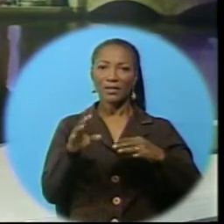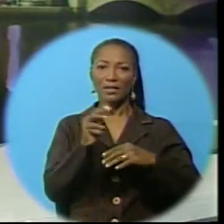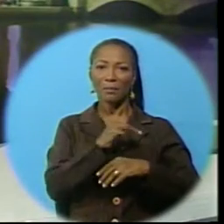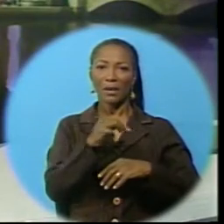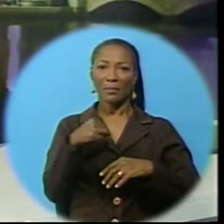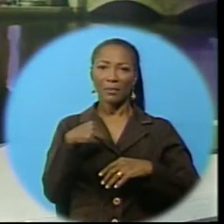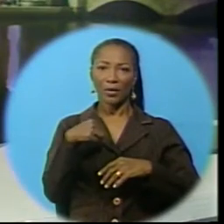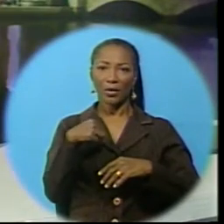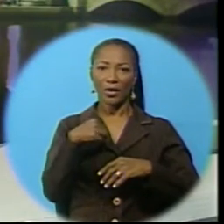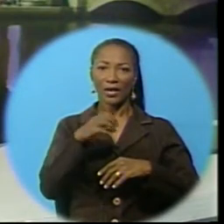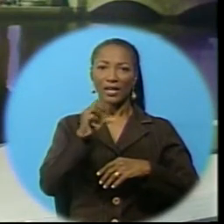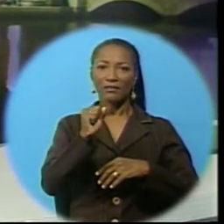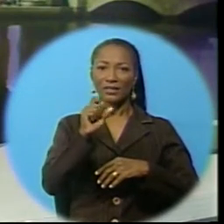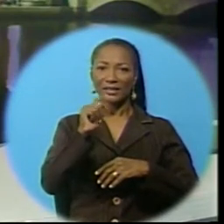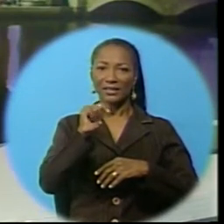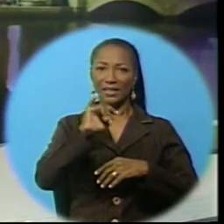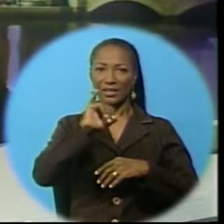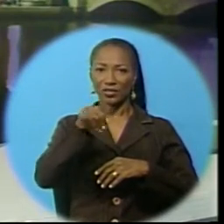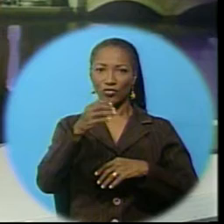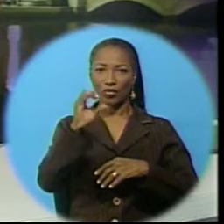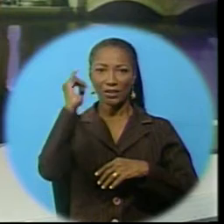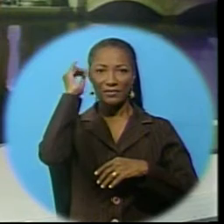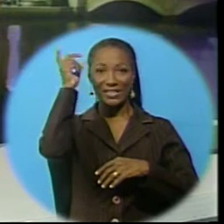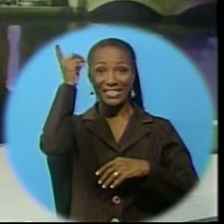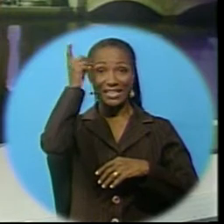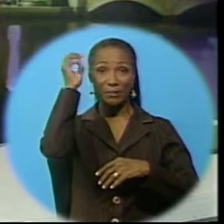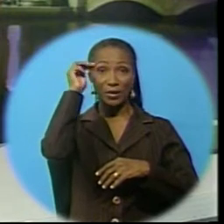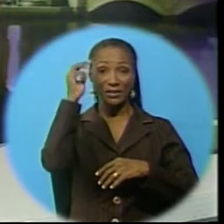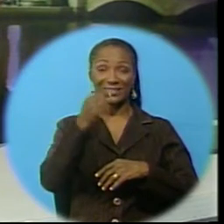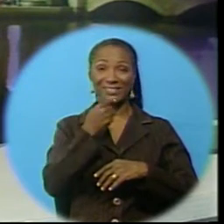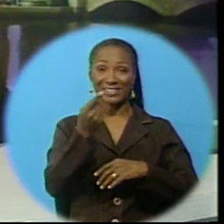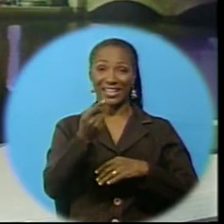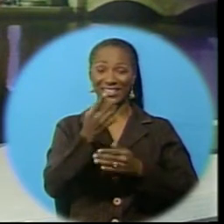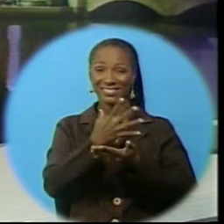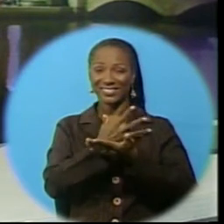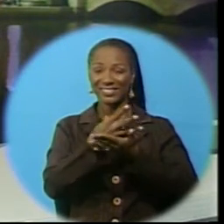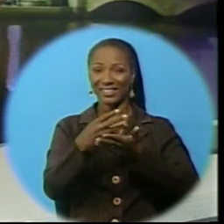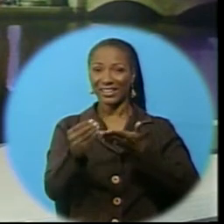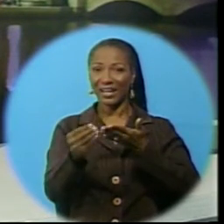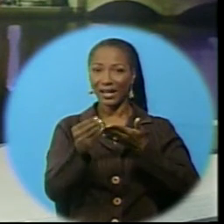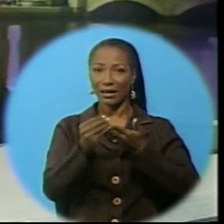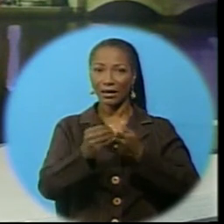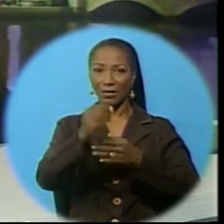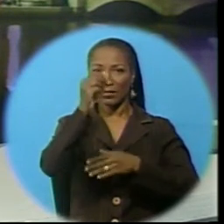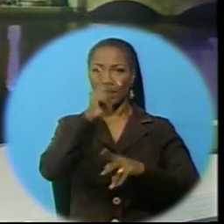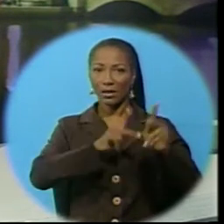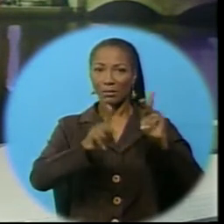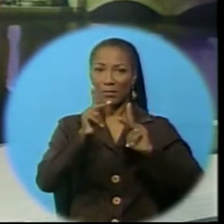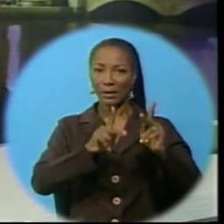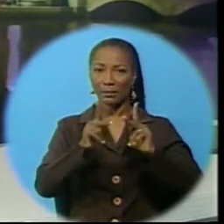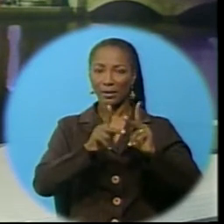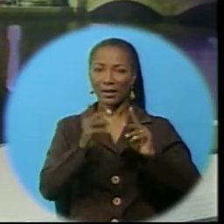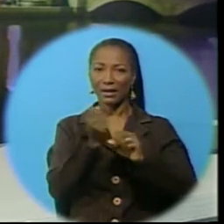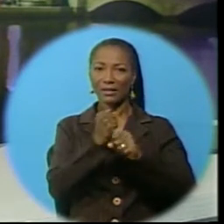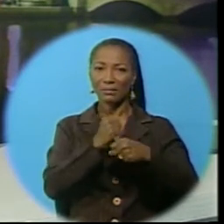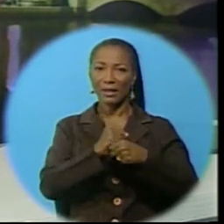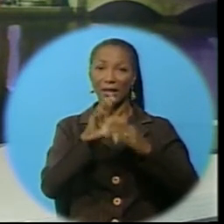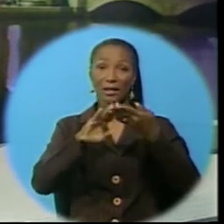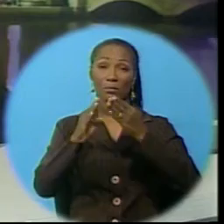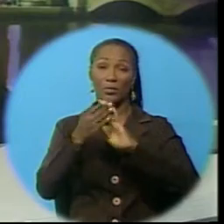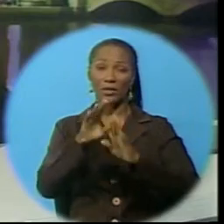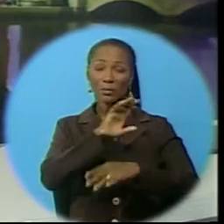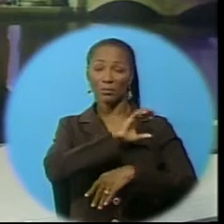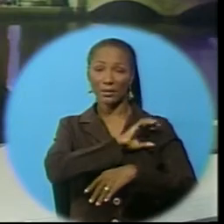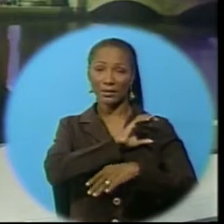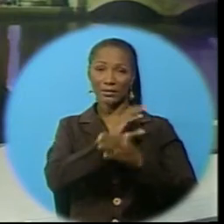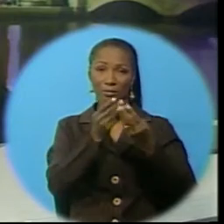Opposition Member of Parliament for St. Joseph, Dale Marshall, believes the lack of resources, including manpower, has also caused community policing to become